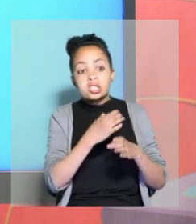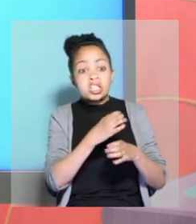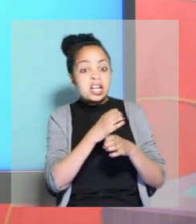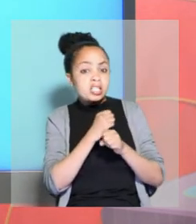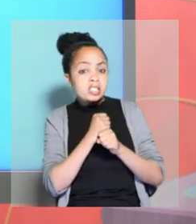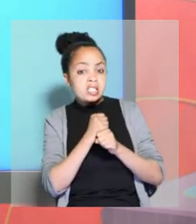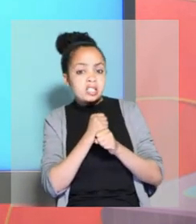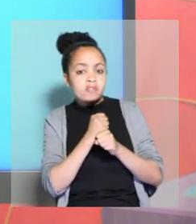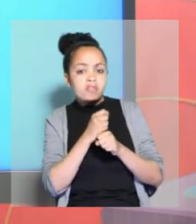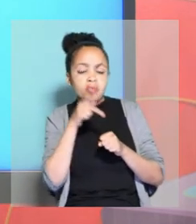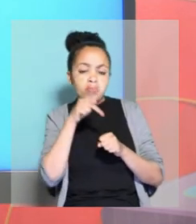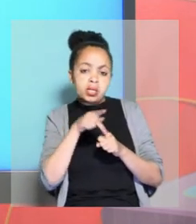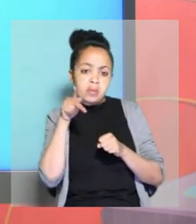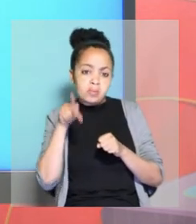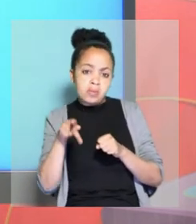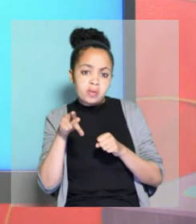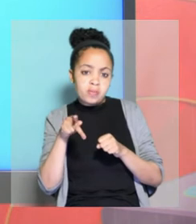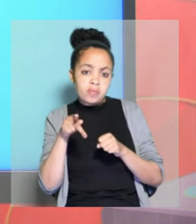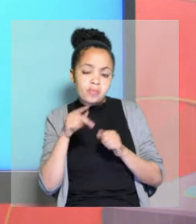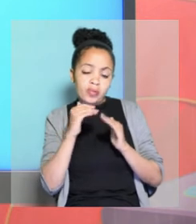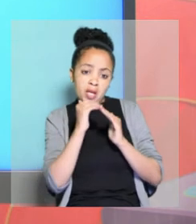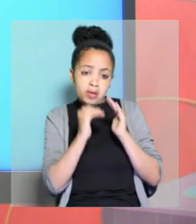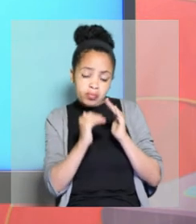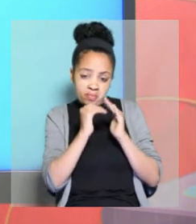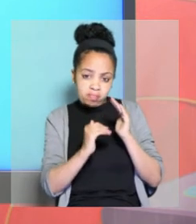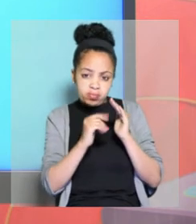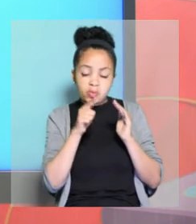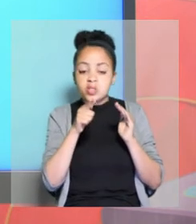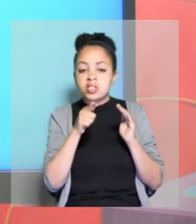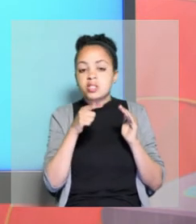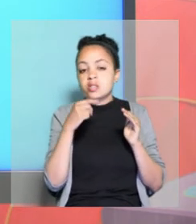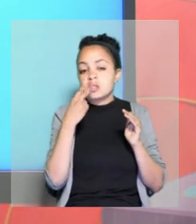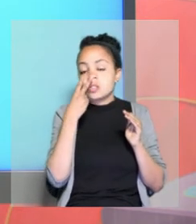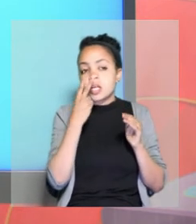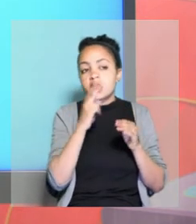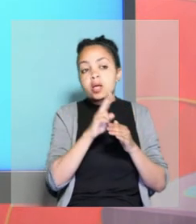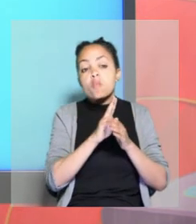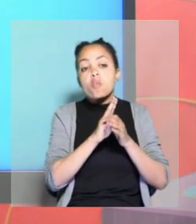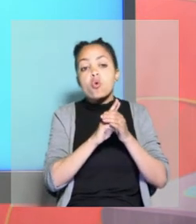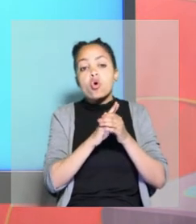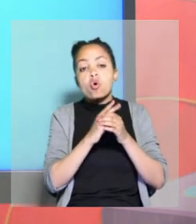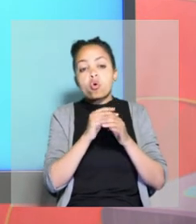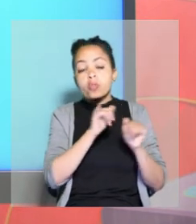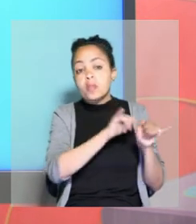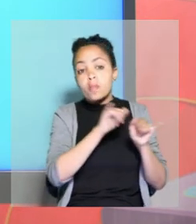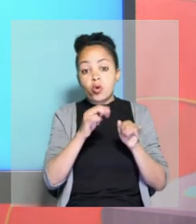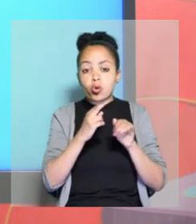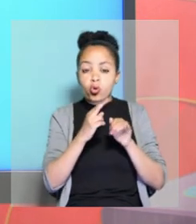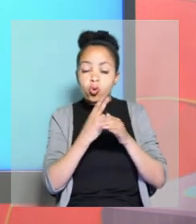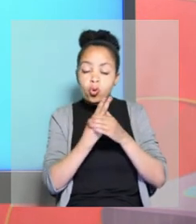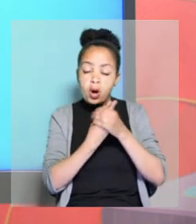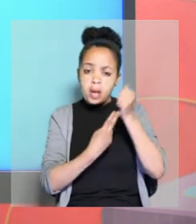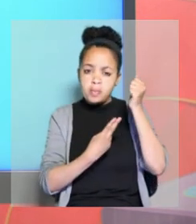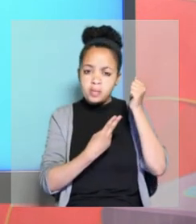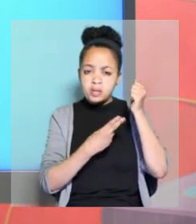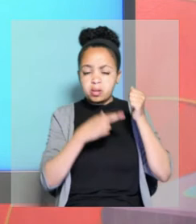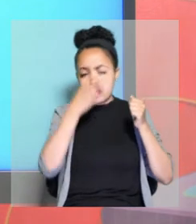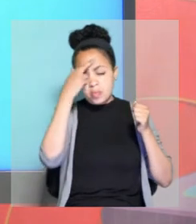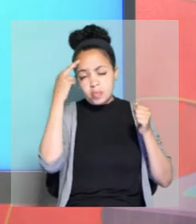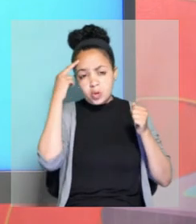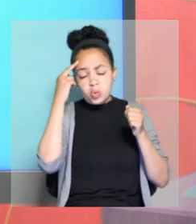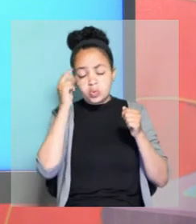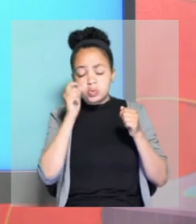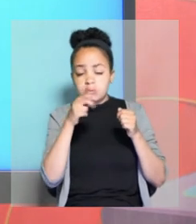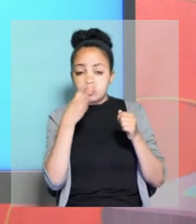cap, P small, P small. We say it is monohybrid because the letter is P capital, P